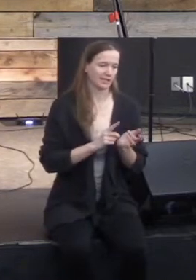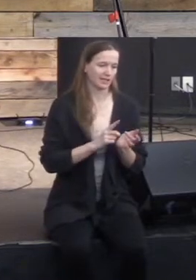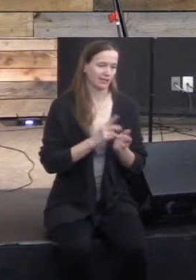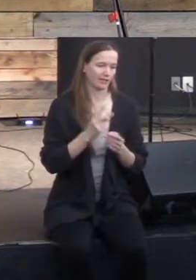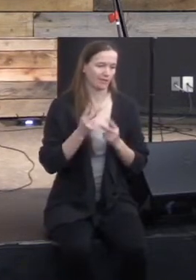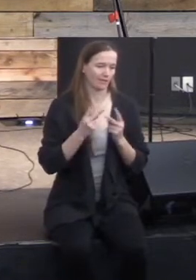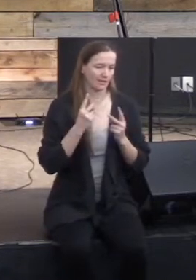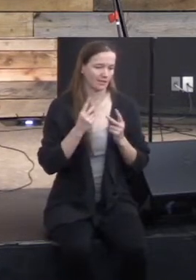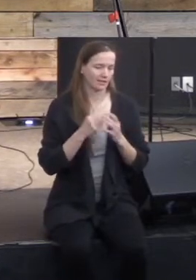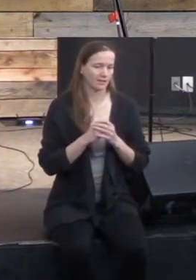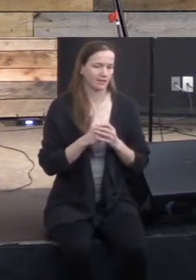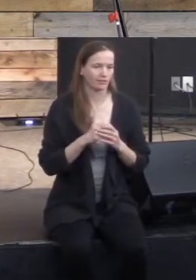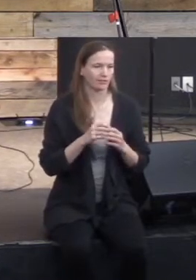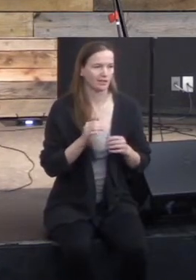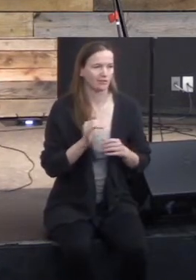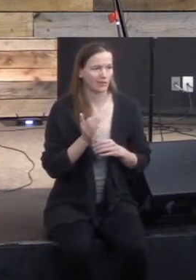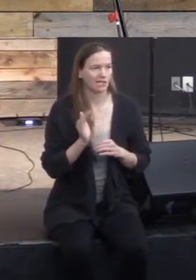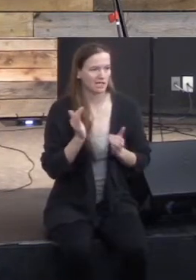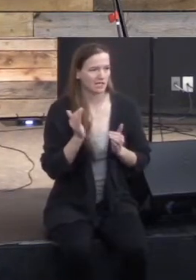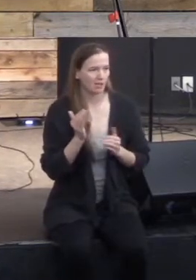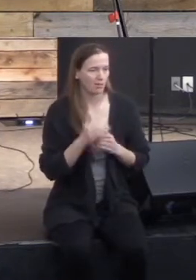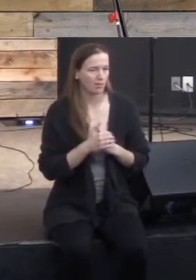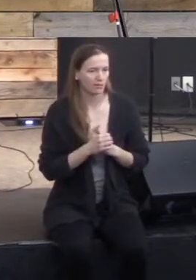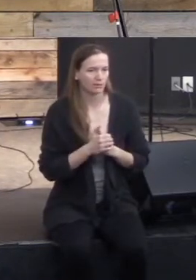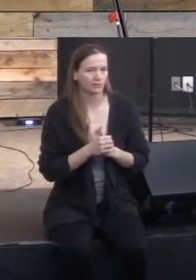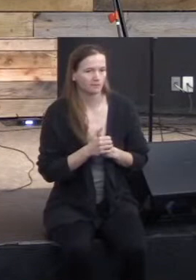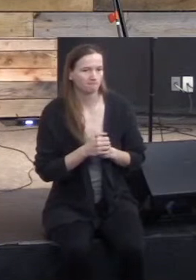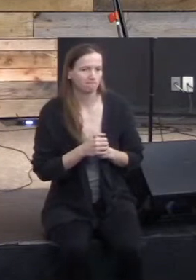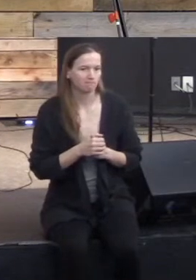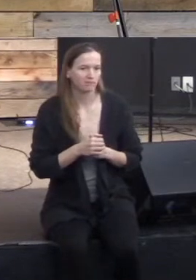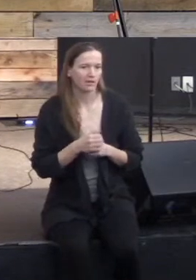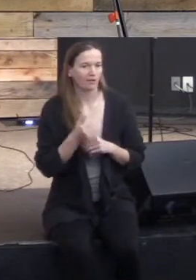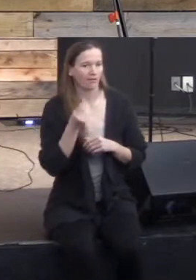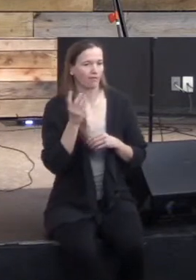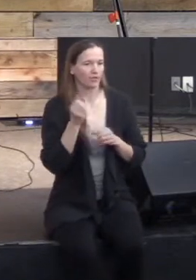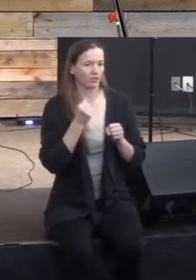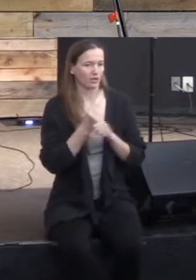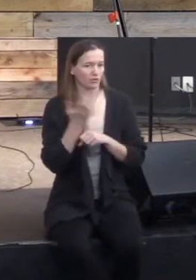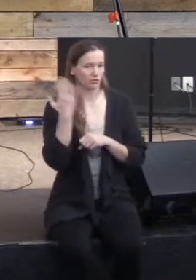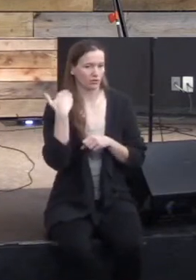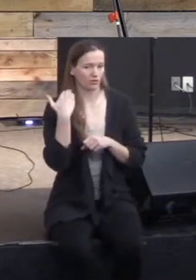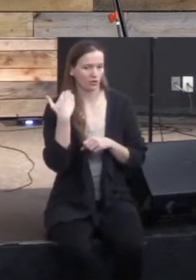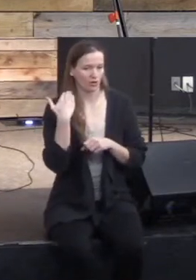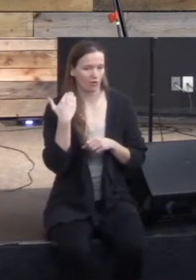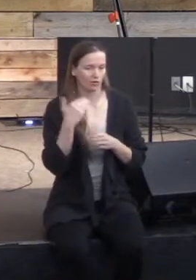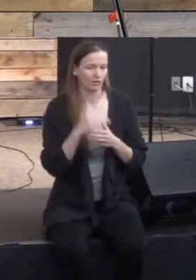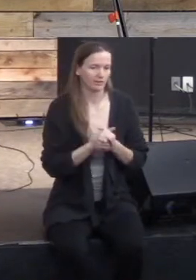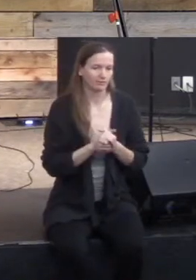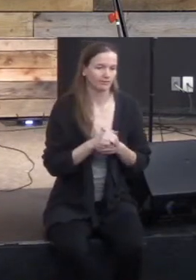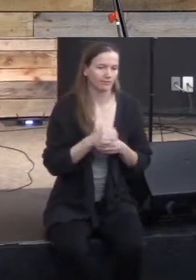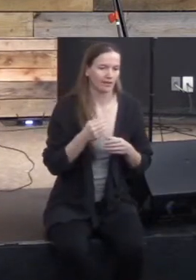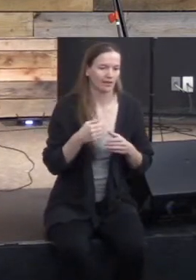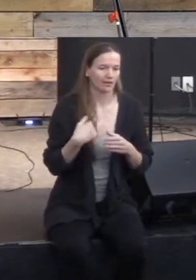several years ago, and I left the doctor's office. Actually, what the exact thing that happened,